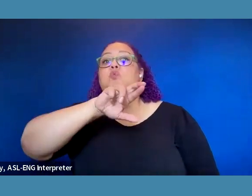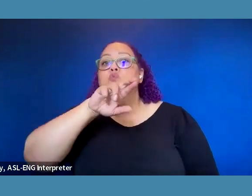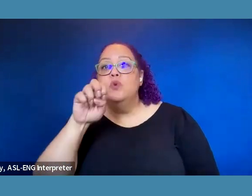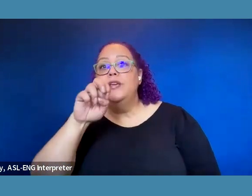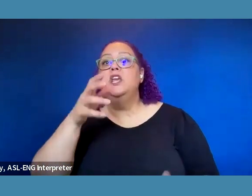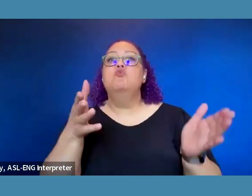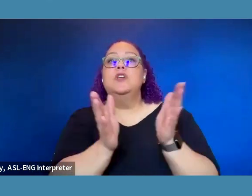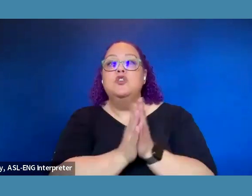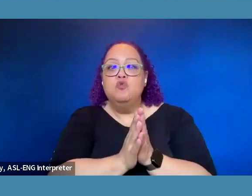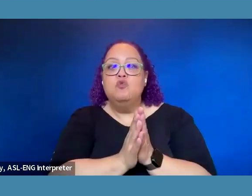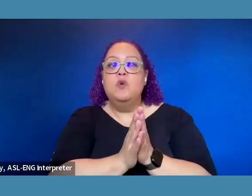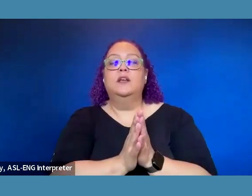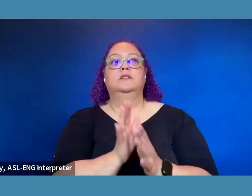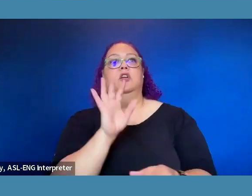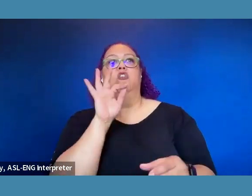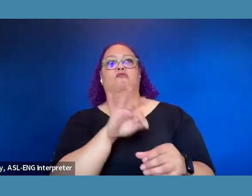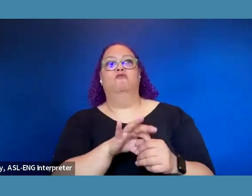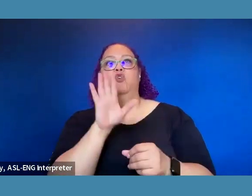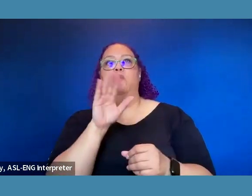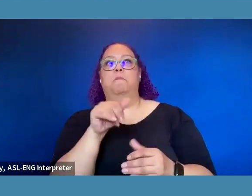Yes or no?